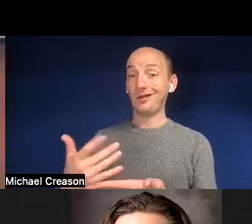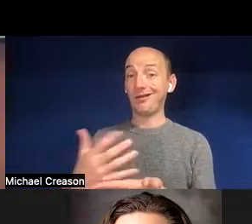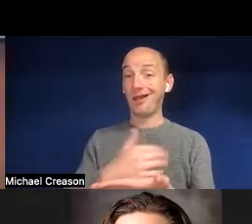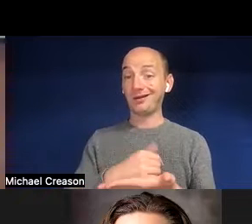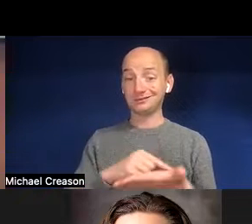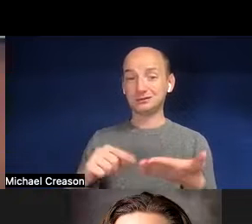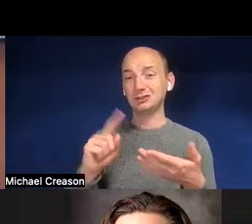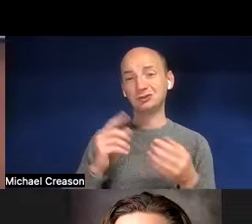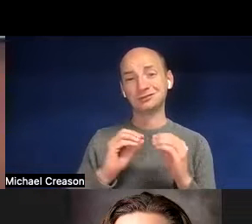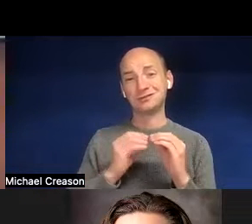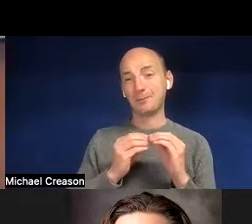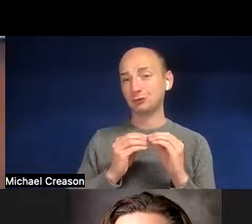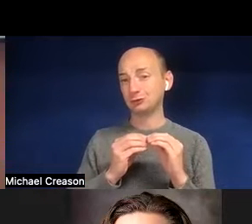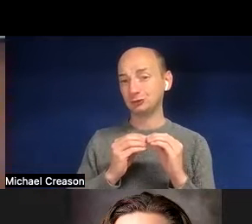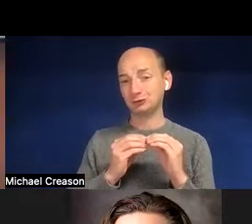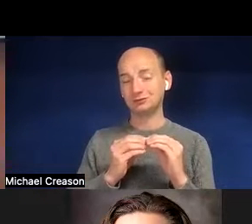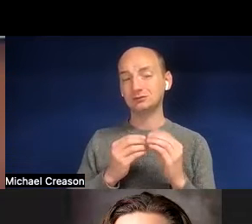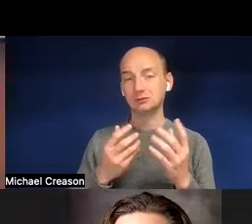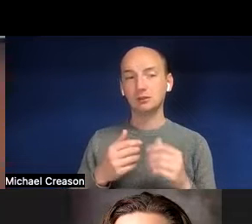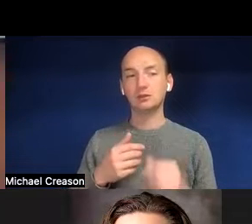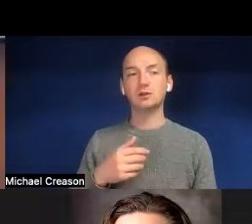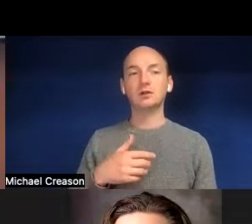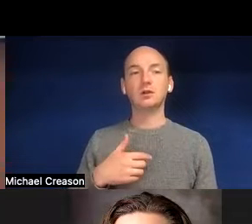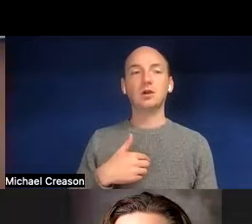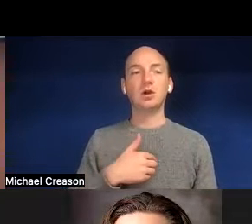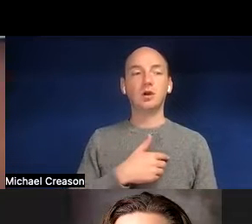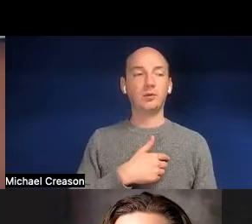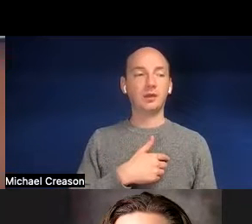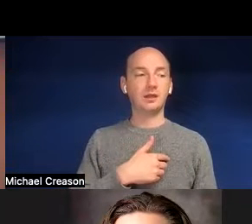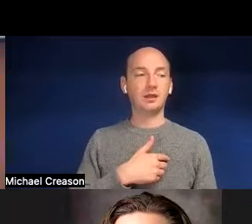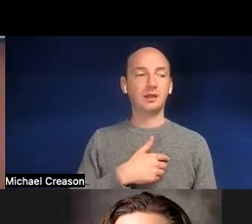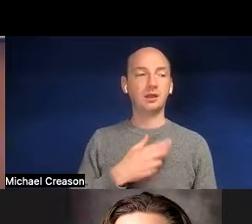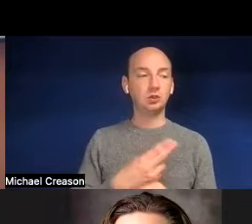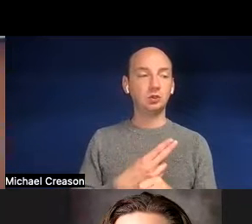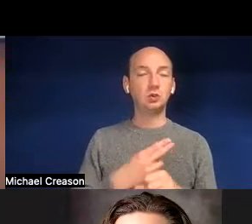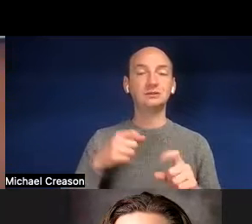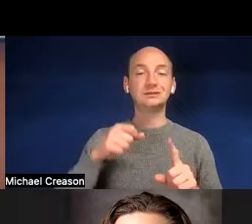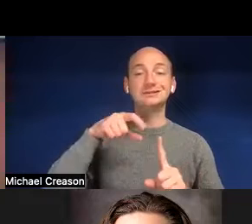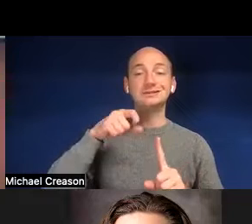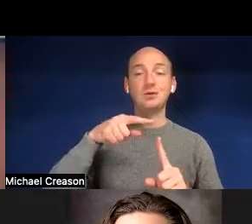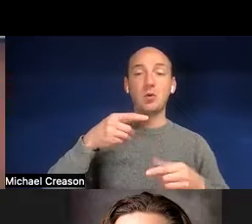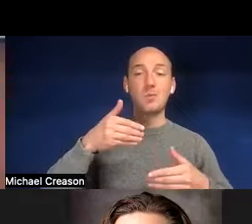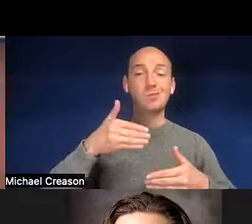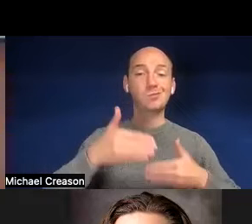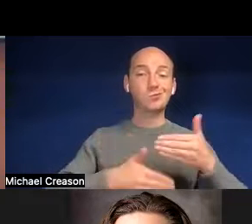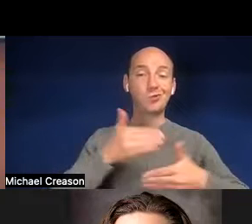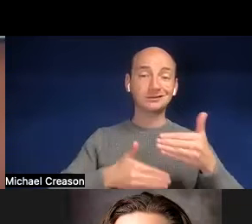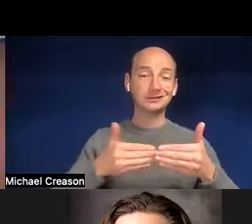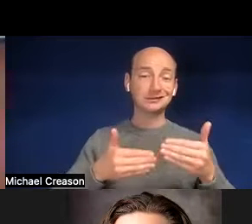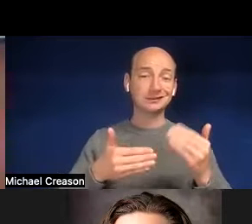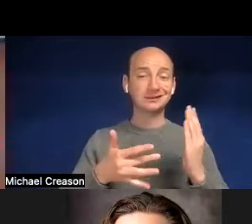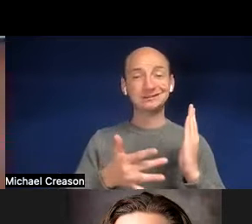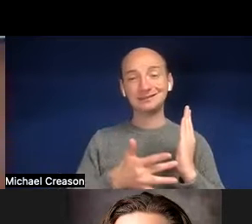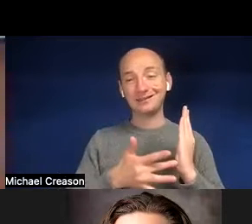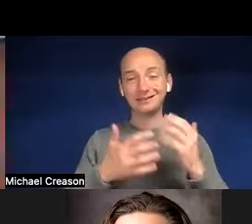apply signal processing techniques to convert them into various kinds of images that can reveal